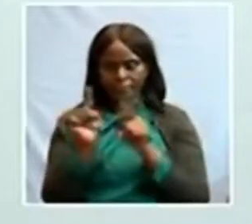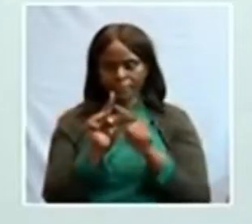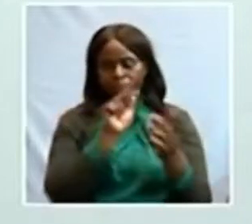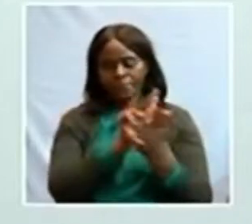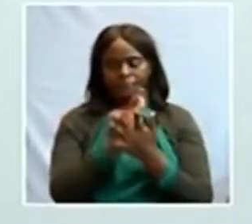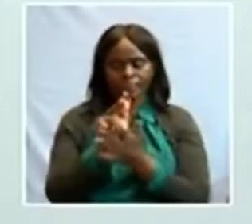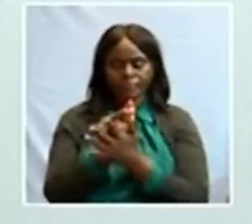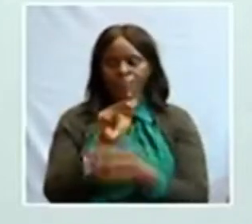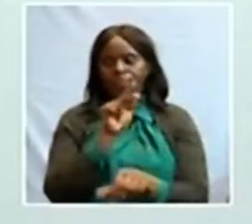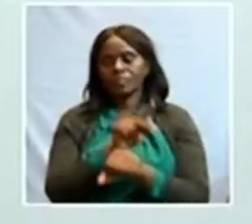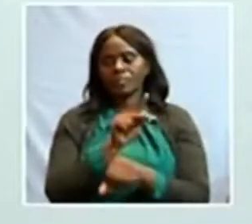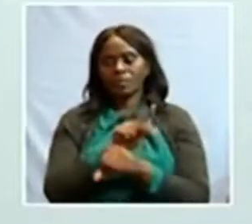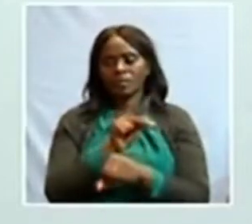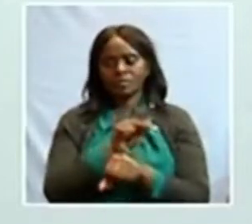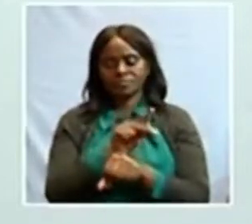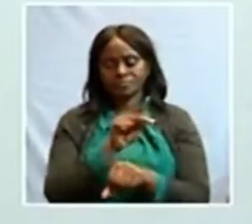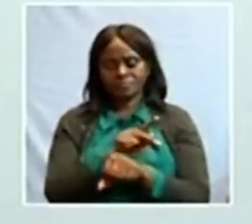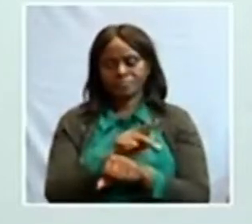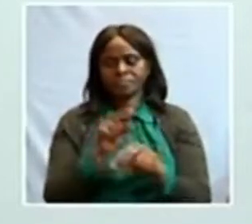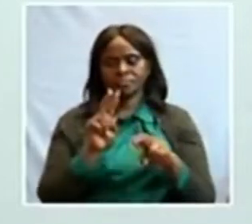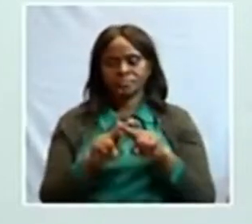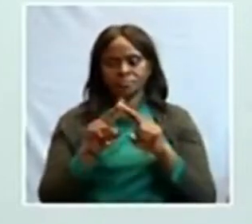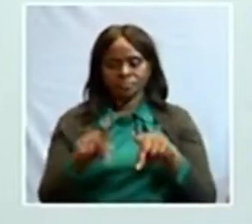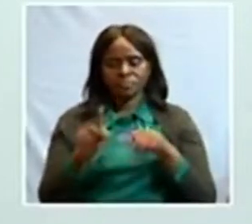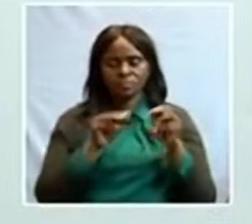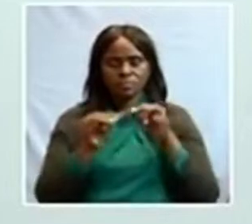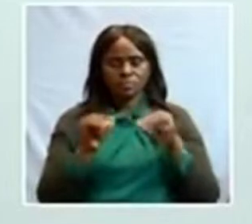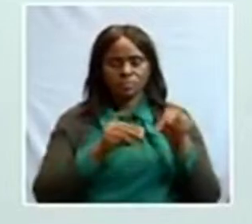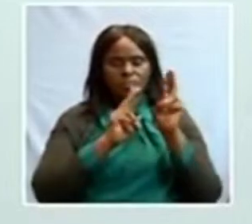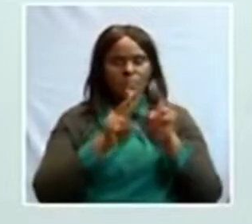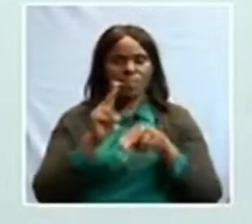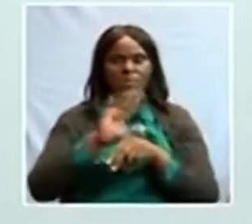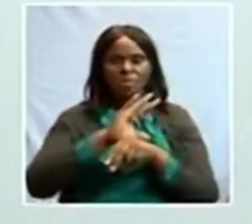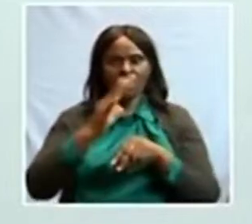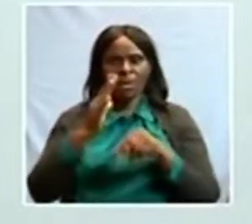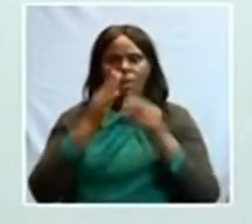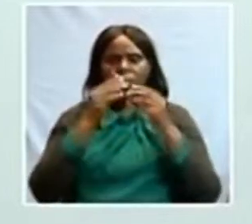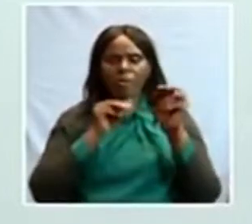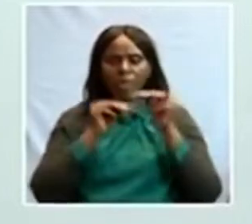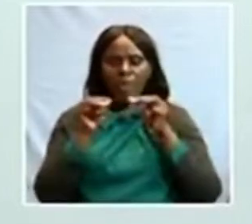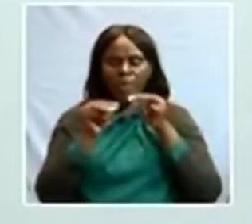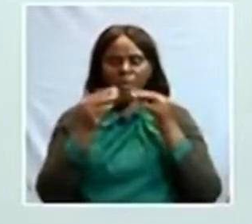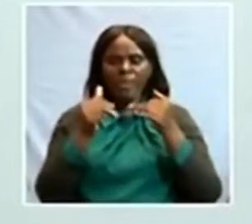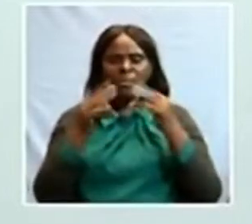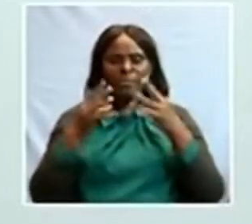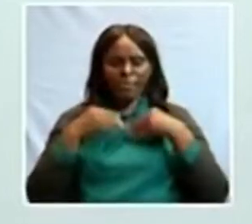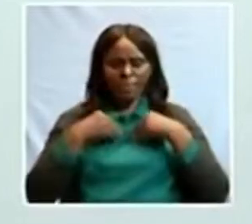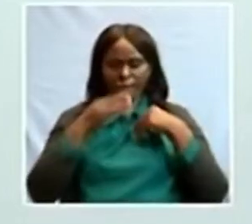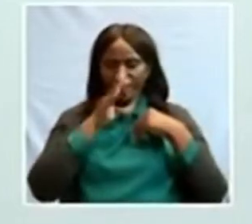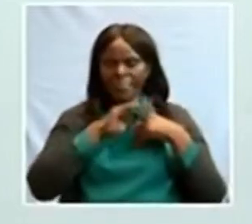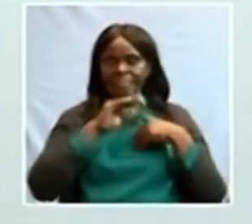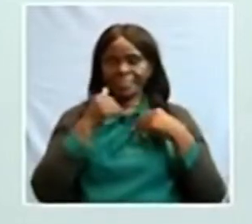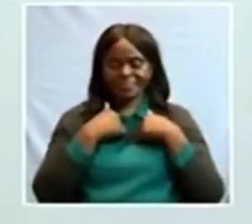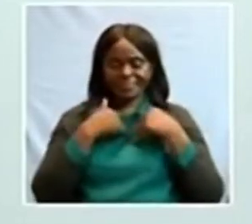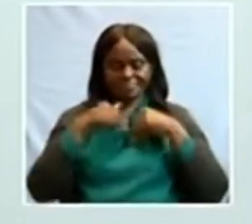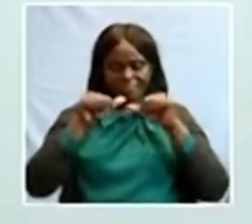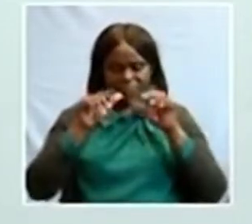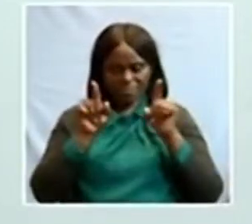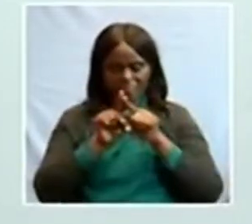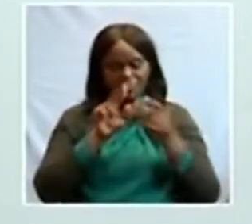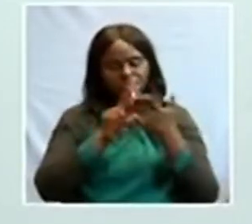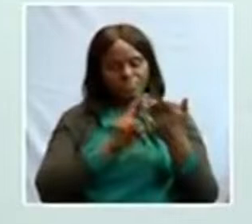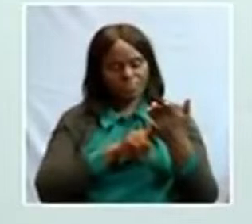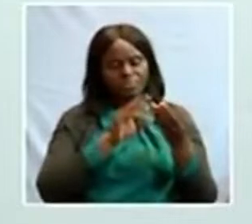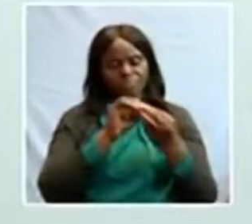approved projects. Chair, management response. Management wishes to acknowledge the author's observation and wishes to report